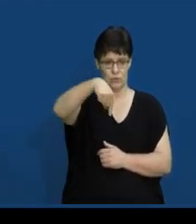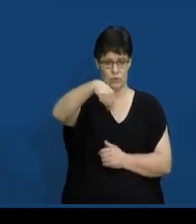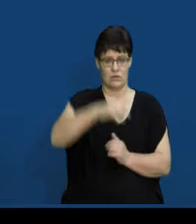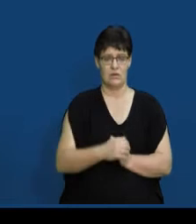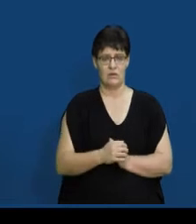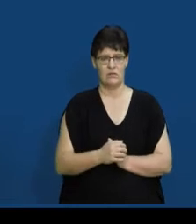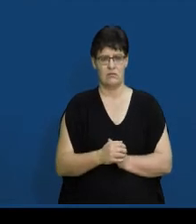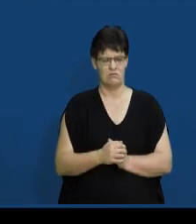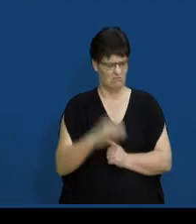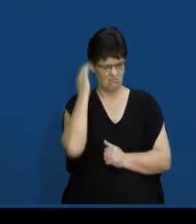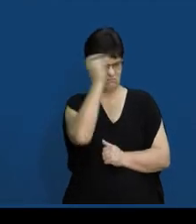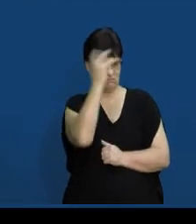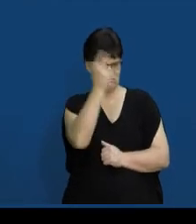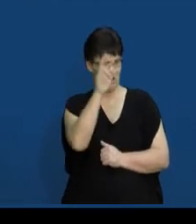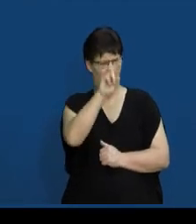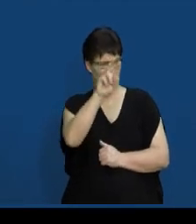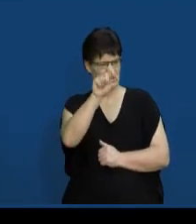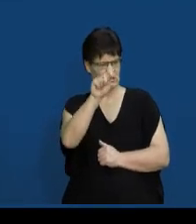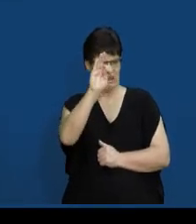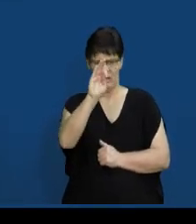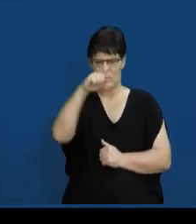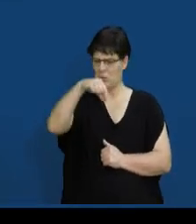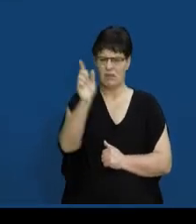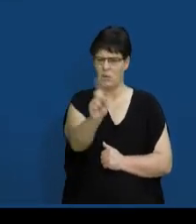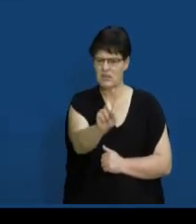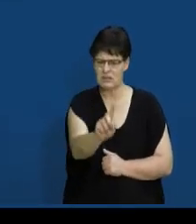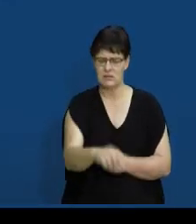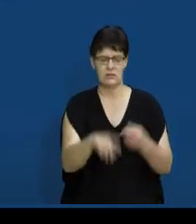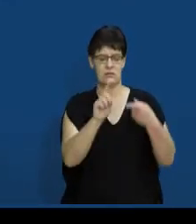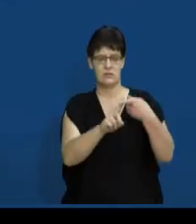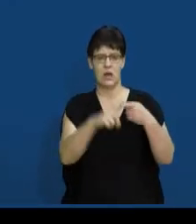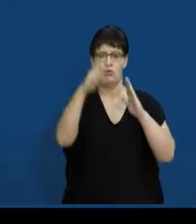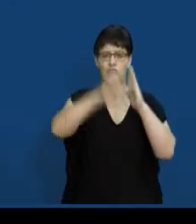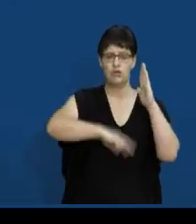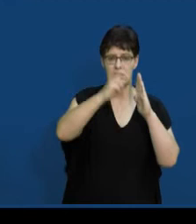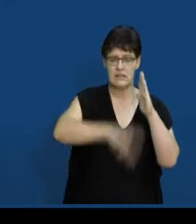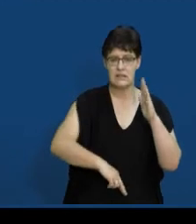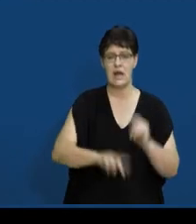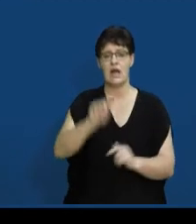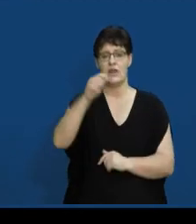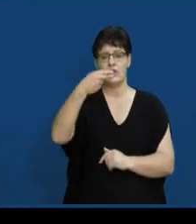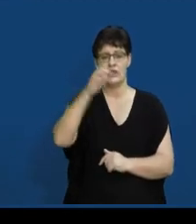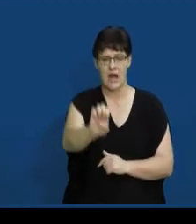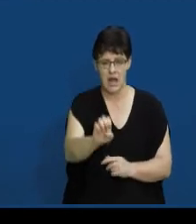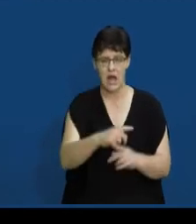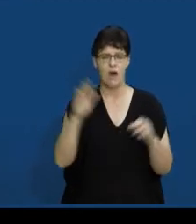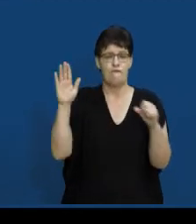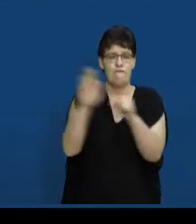Now you may be wondering what that means. It means read the